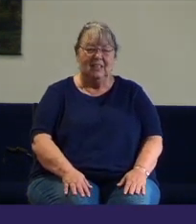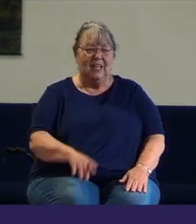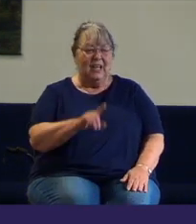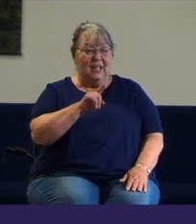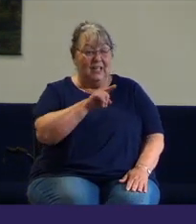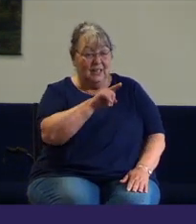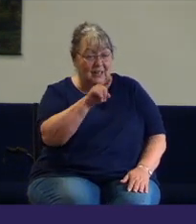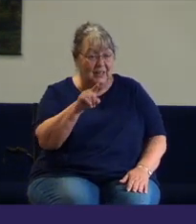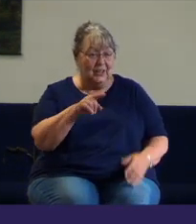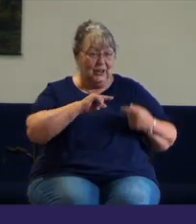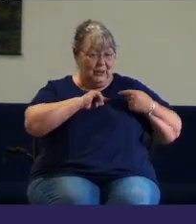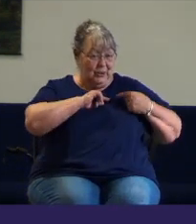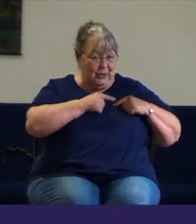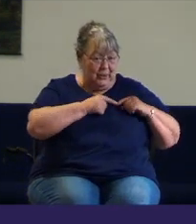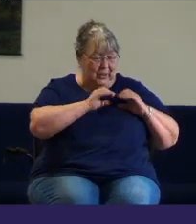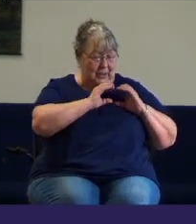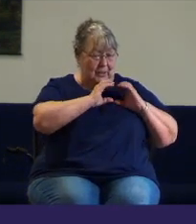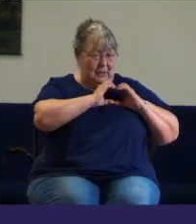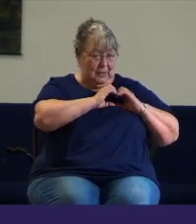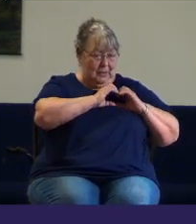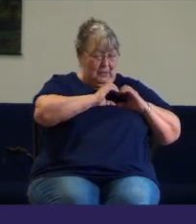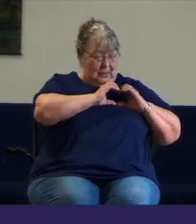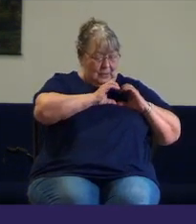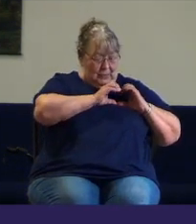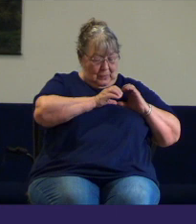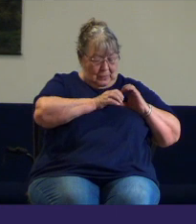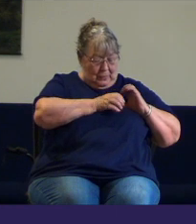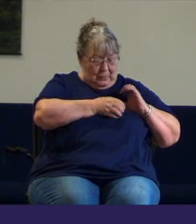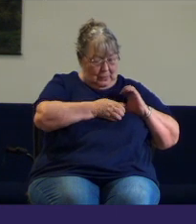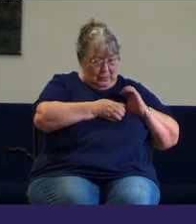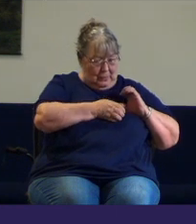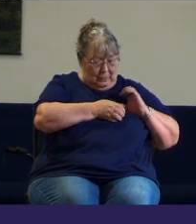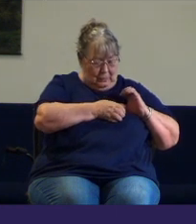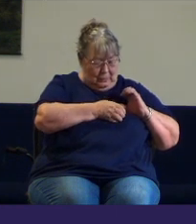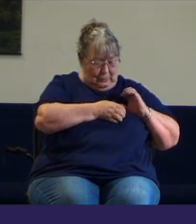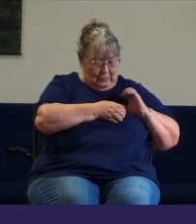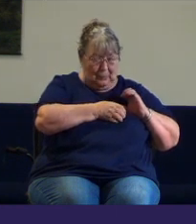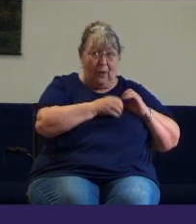Are you hurting and broken within?